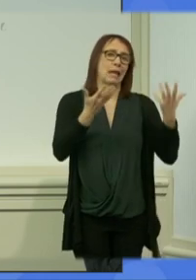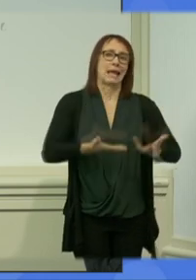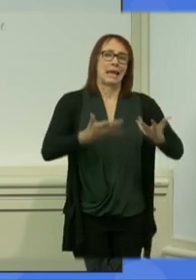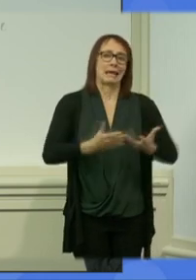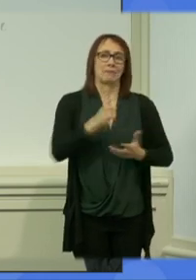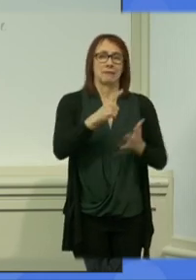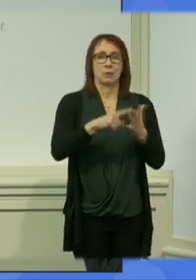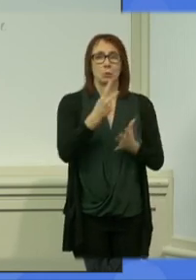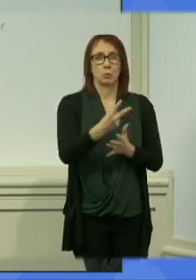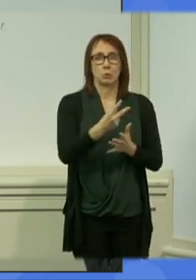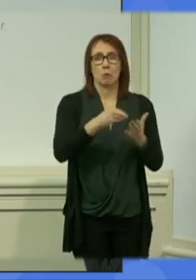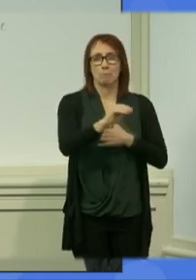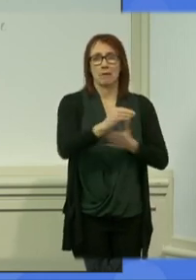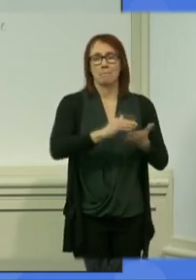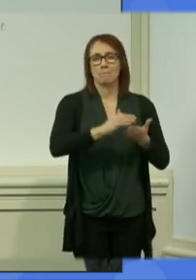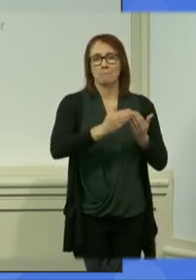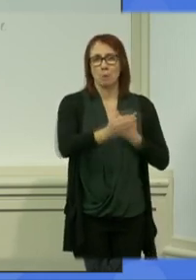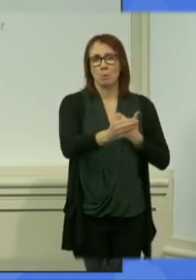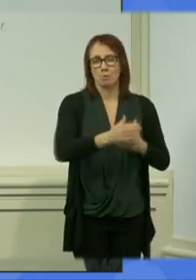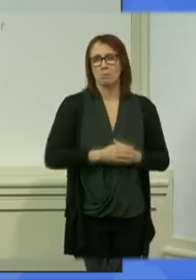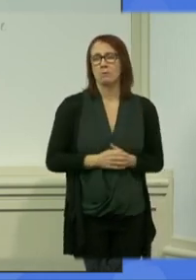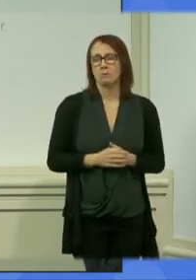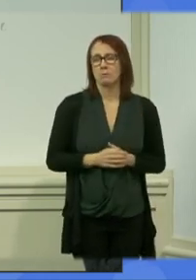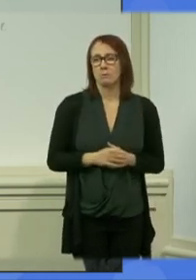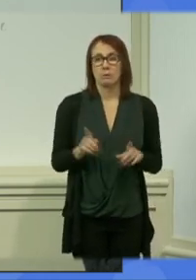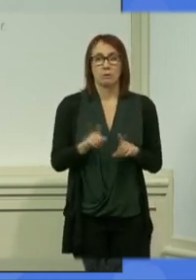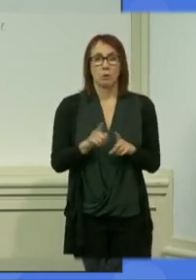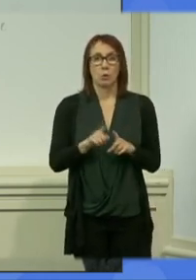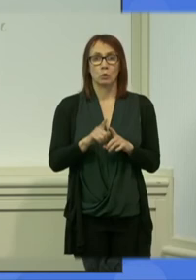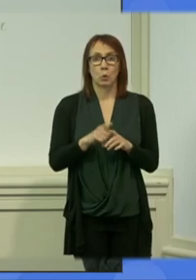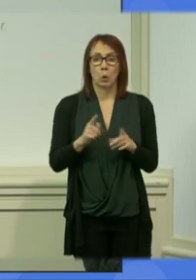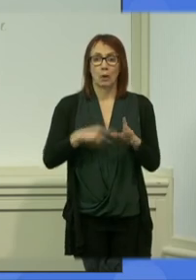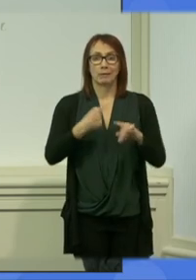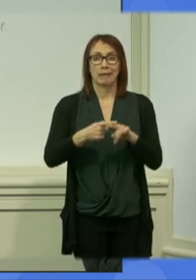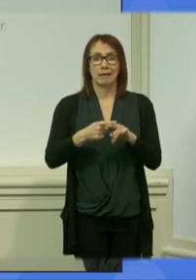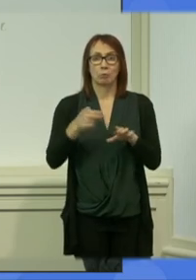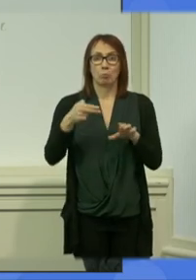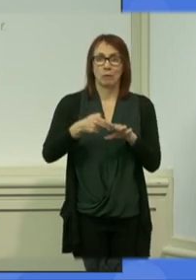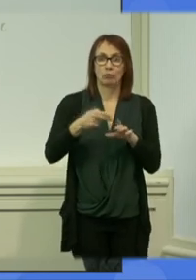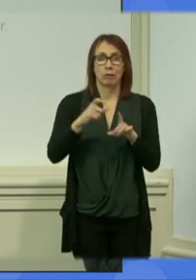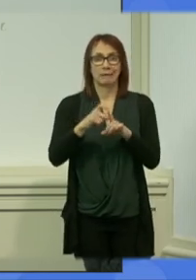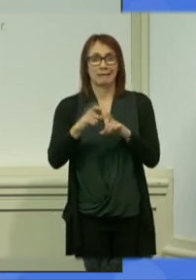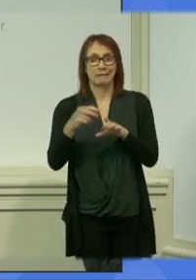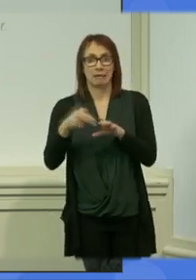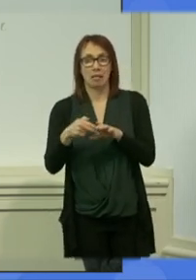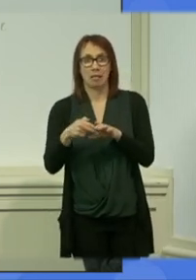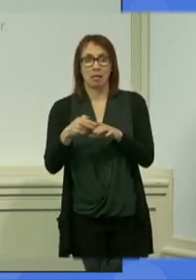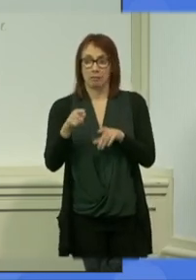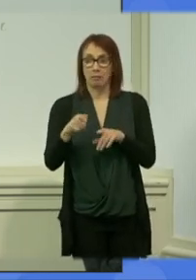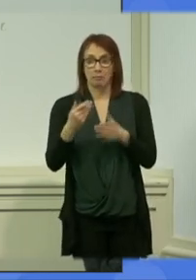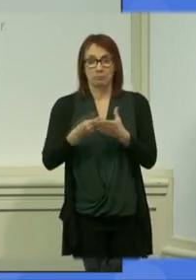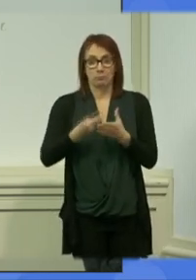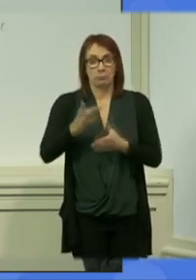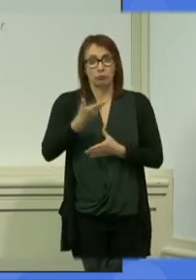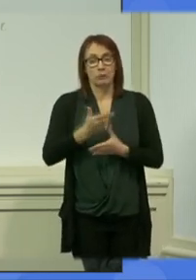which is already heard, which is a tax on petrol and diesel. And that does actually raise a not too insignificant sum of money.